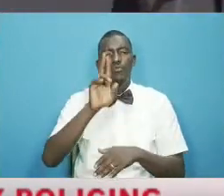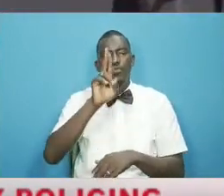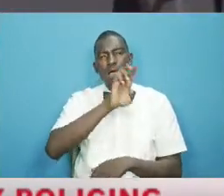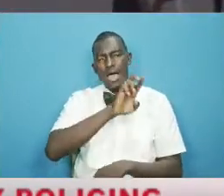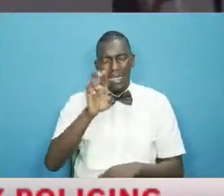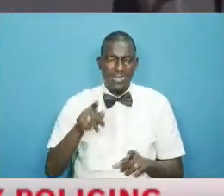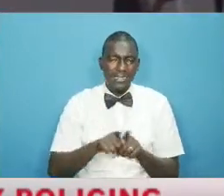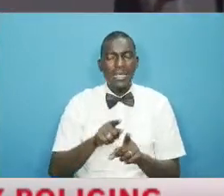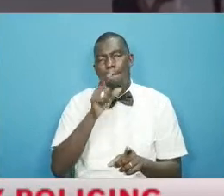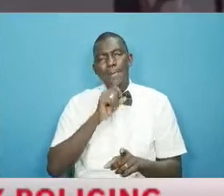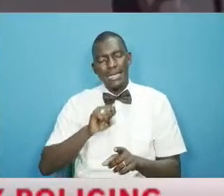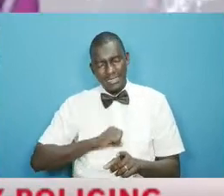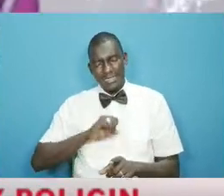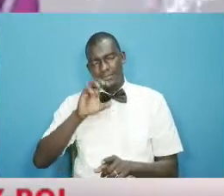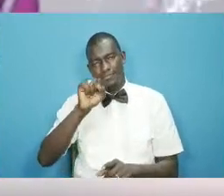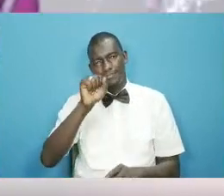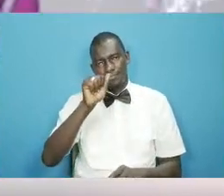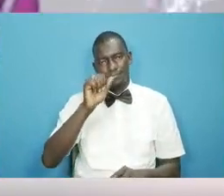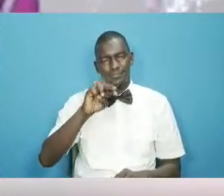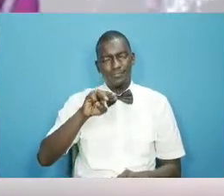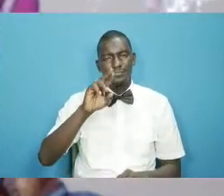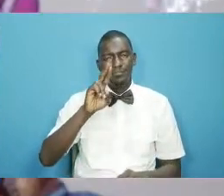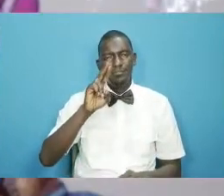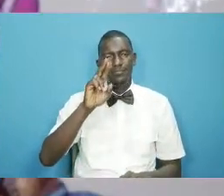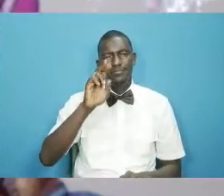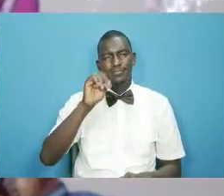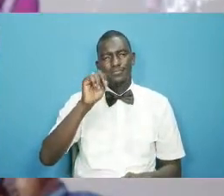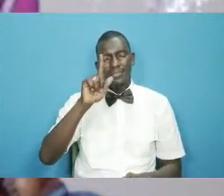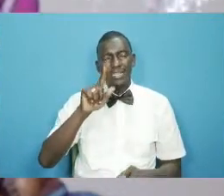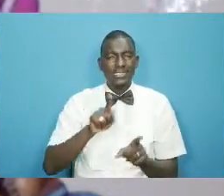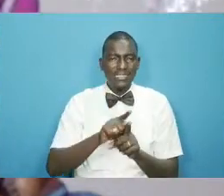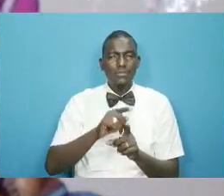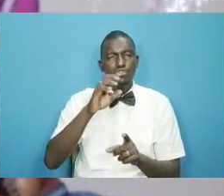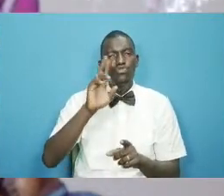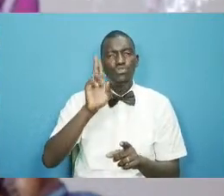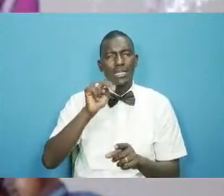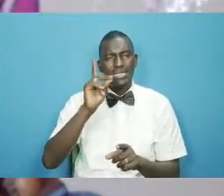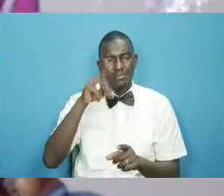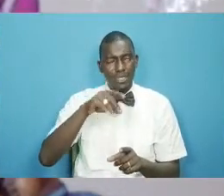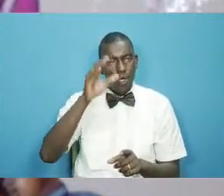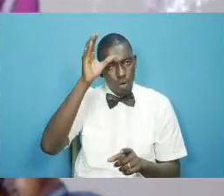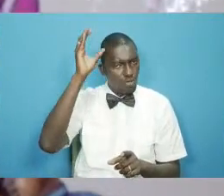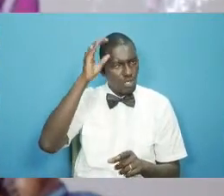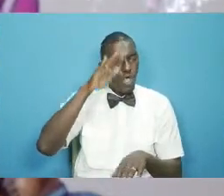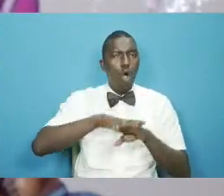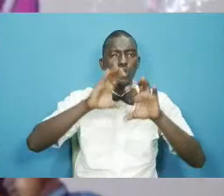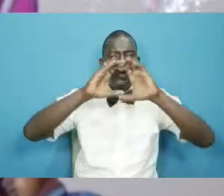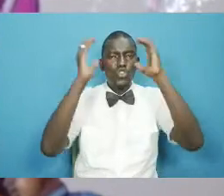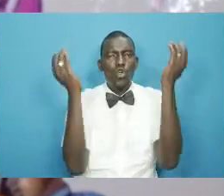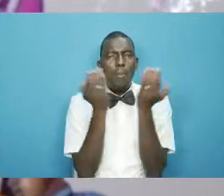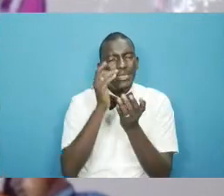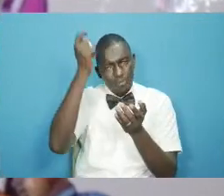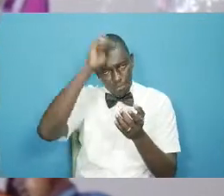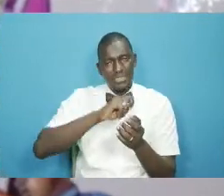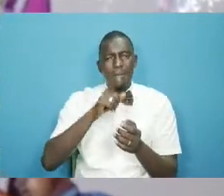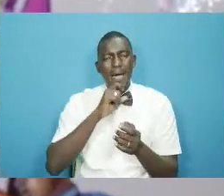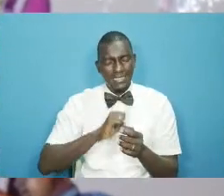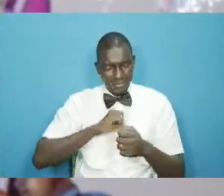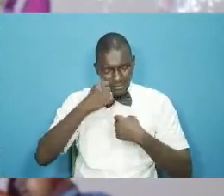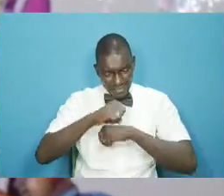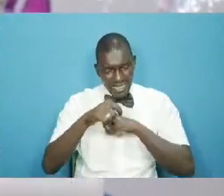of the Nigerian Police, who is also a UNDP consultant on community policing, explained what community policing is all